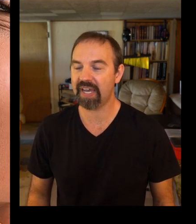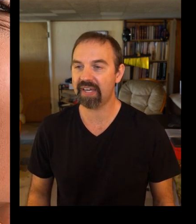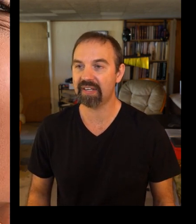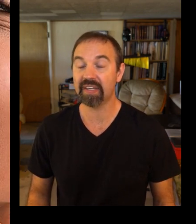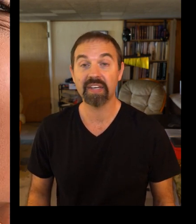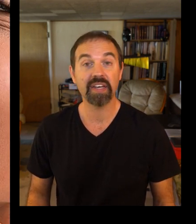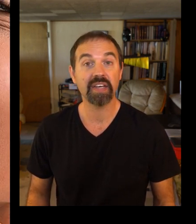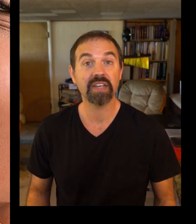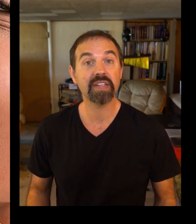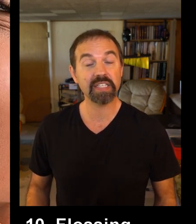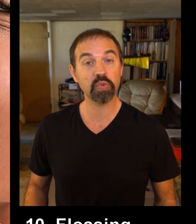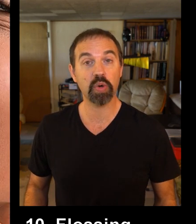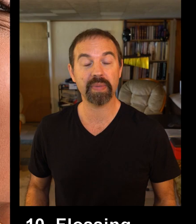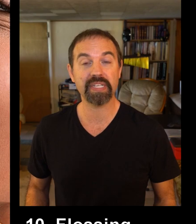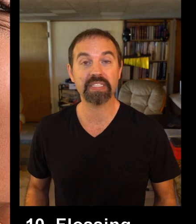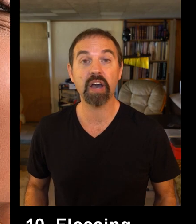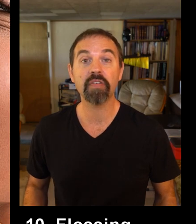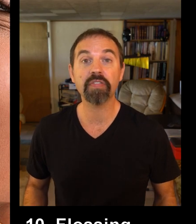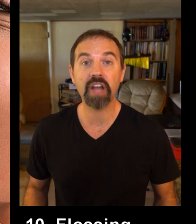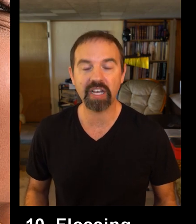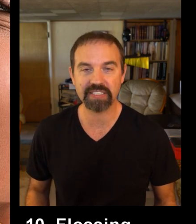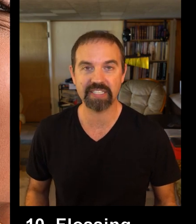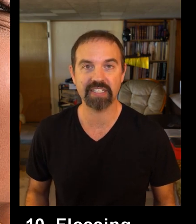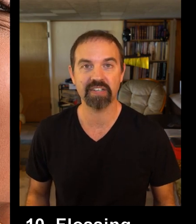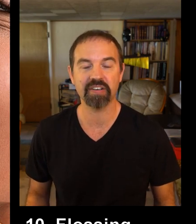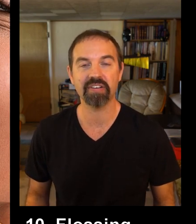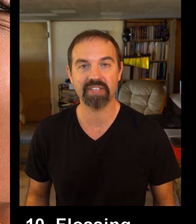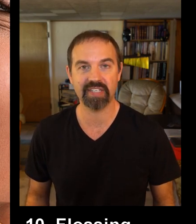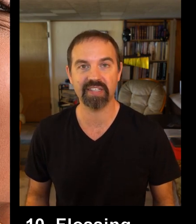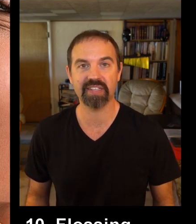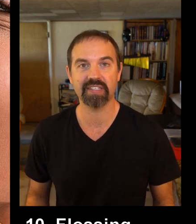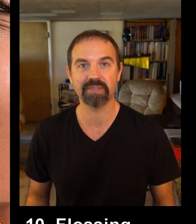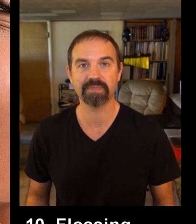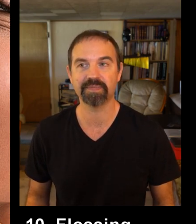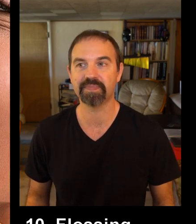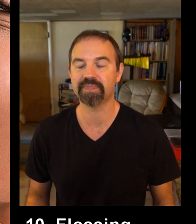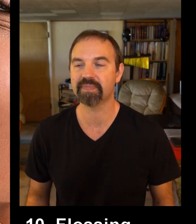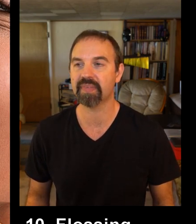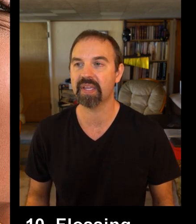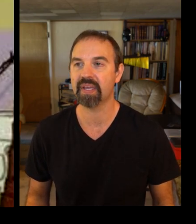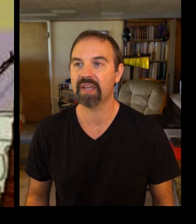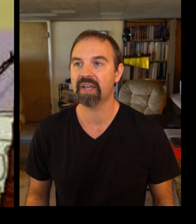Number 10, this woman is flossing her teeth.